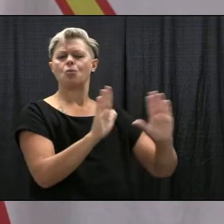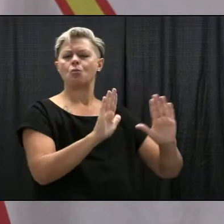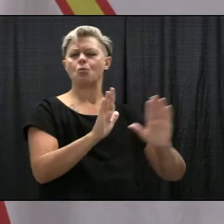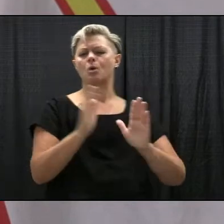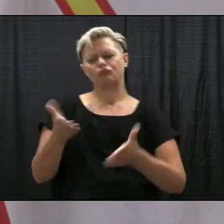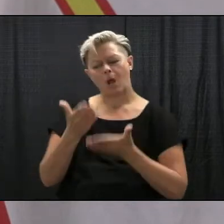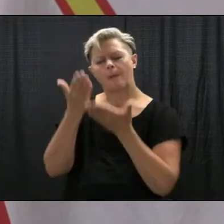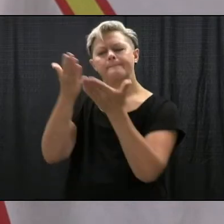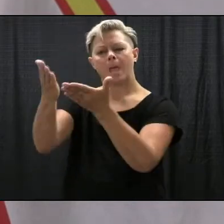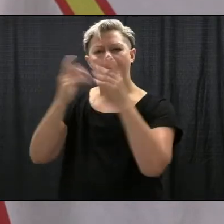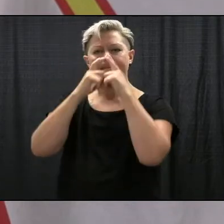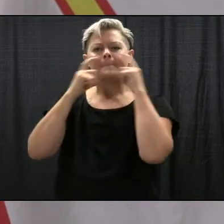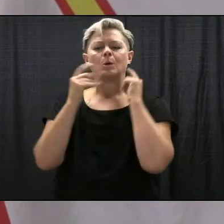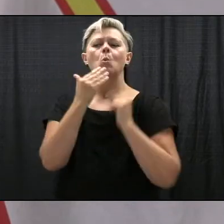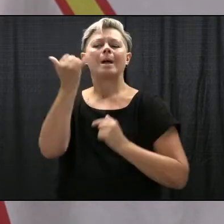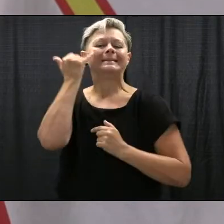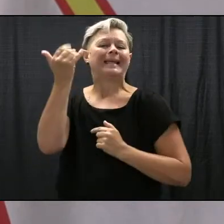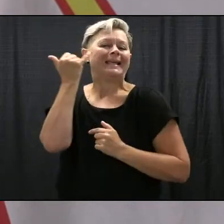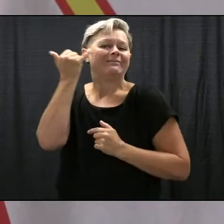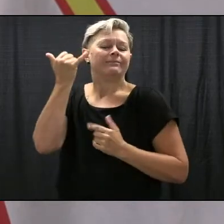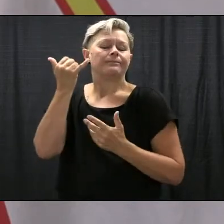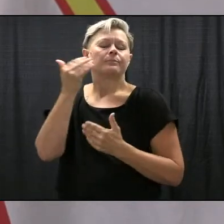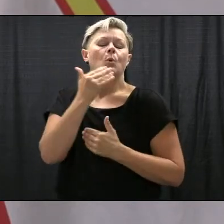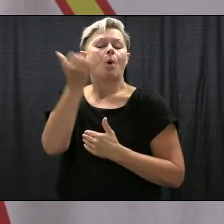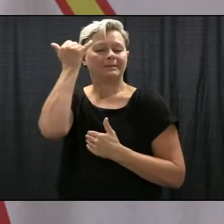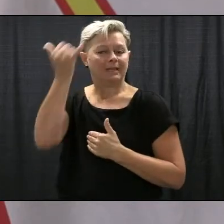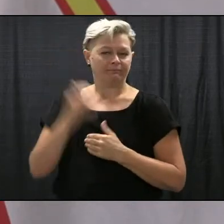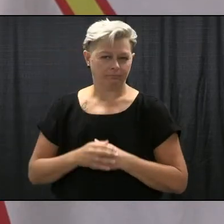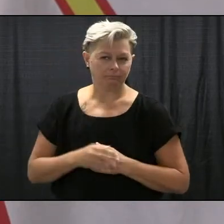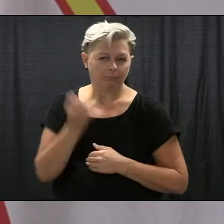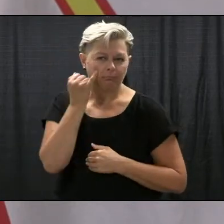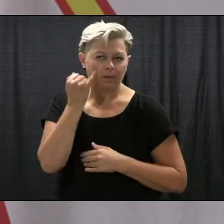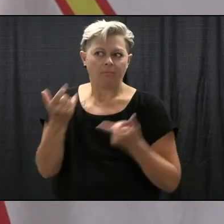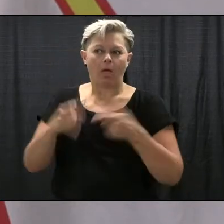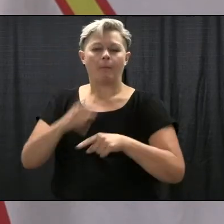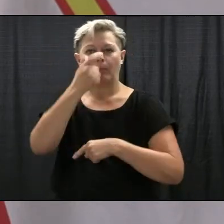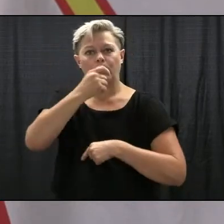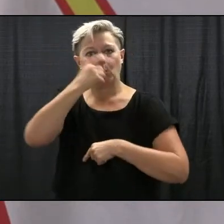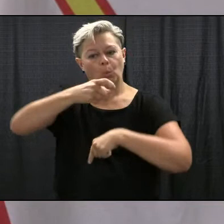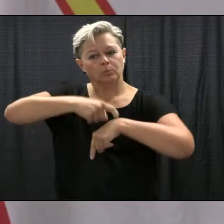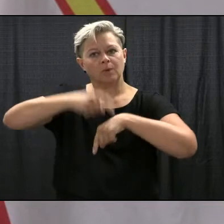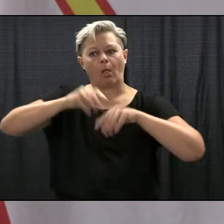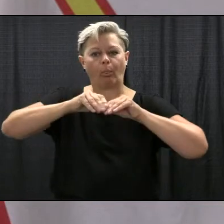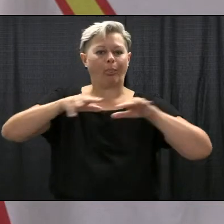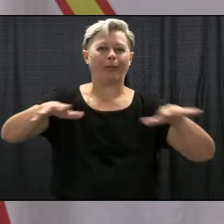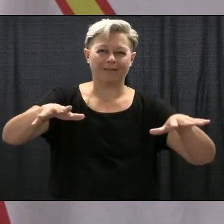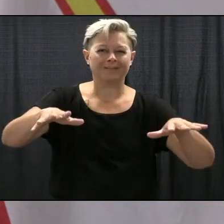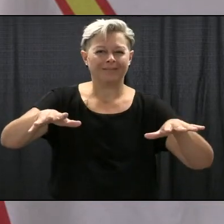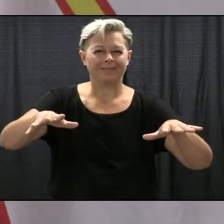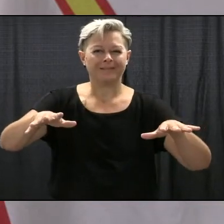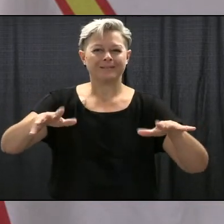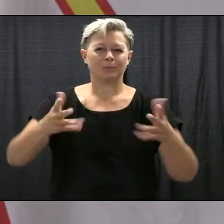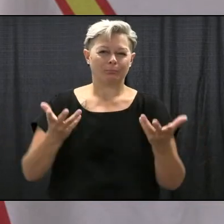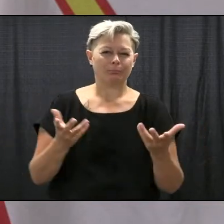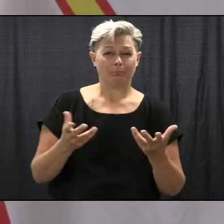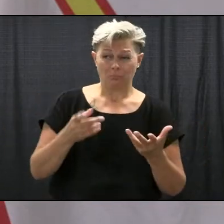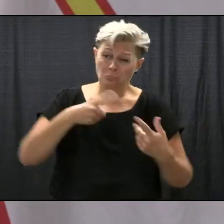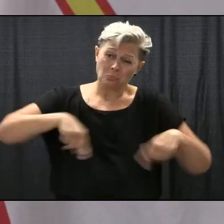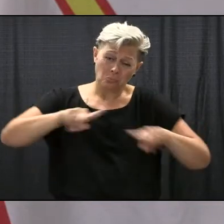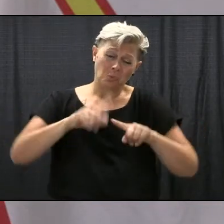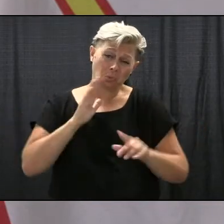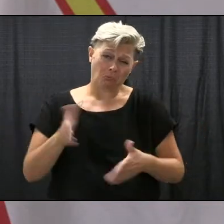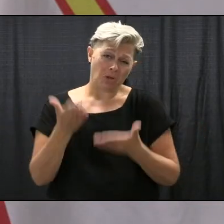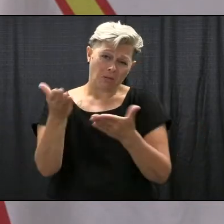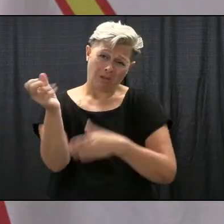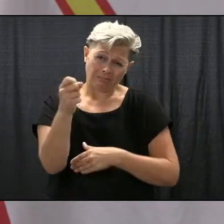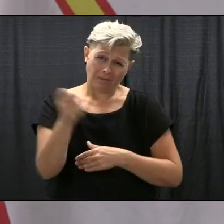those situations for the most part, I wouldn't imagine, but we'll certainly could make recommendations in that regard if we start to see that